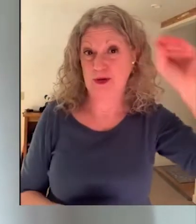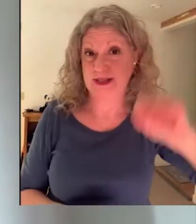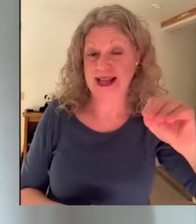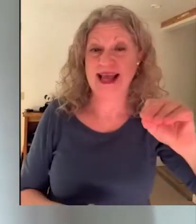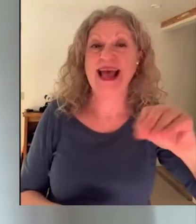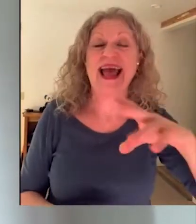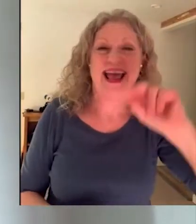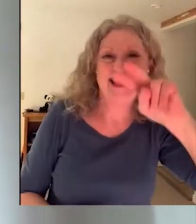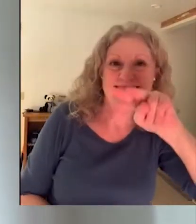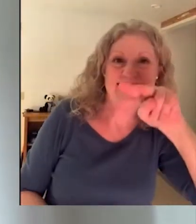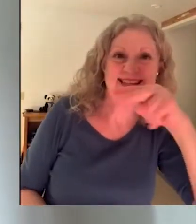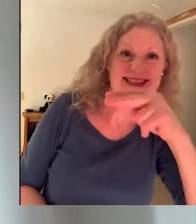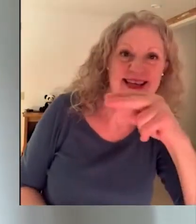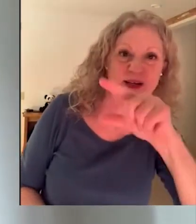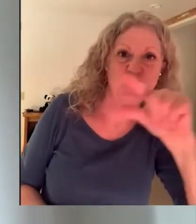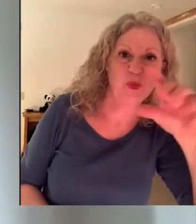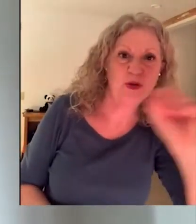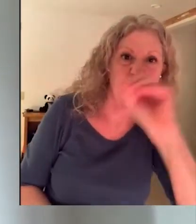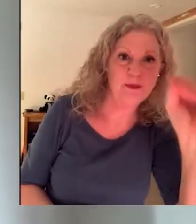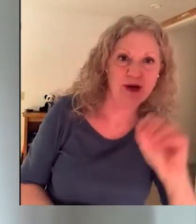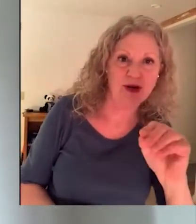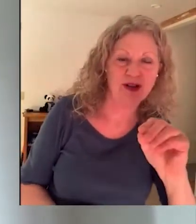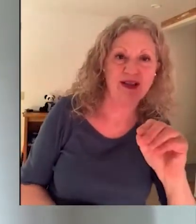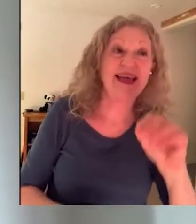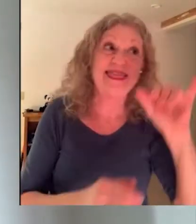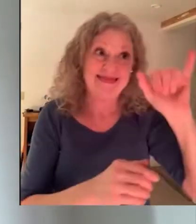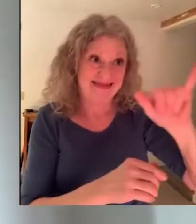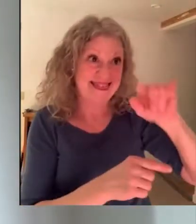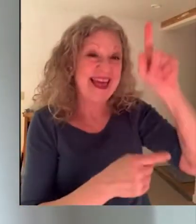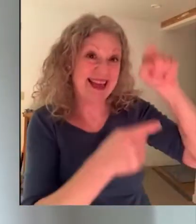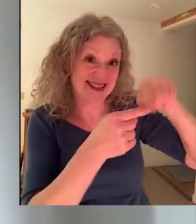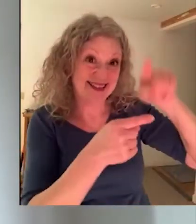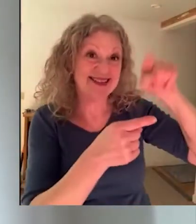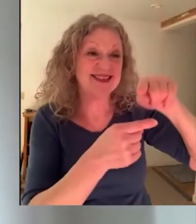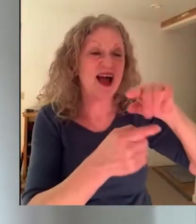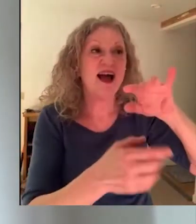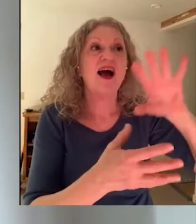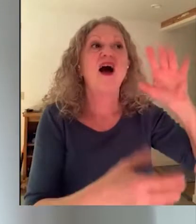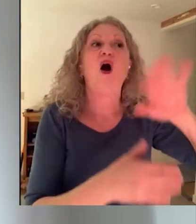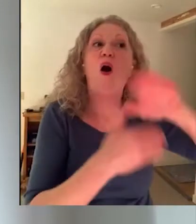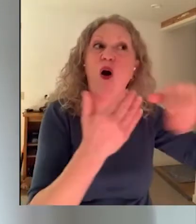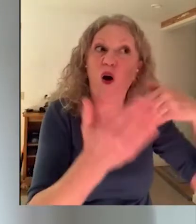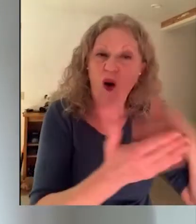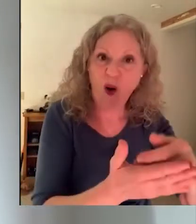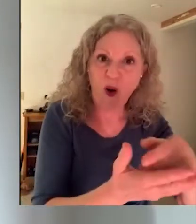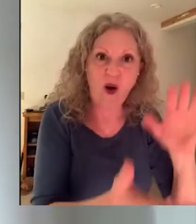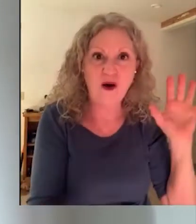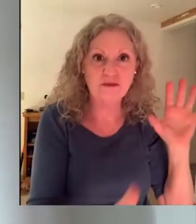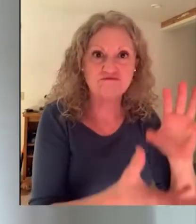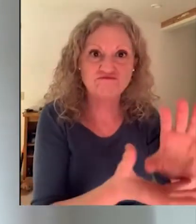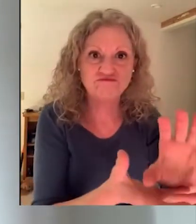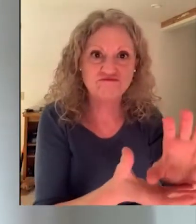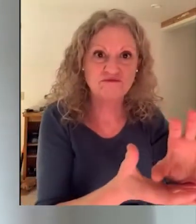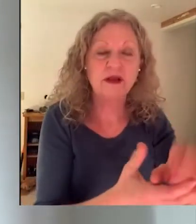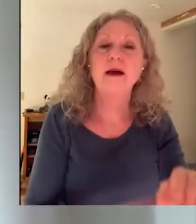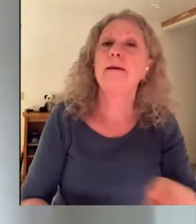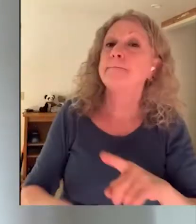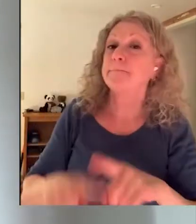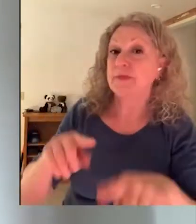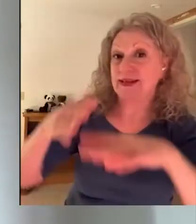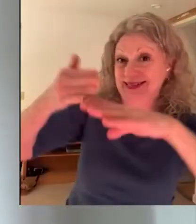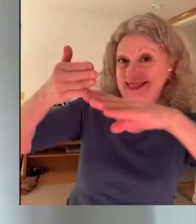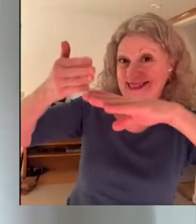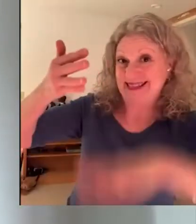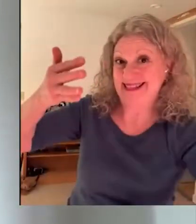second 20%, account for all of the current accumulated cash. Meanwhile, the bottom